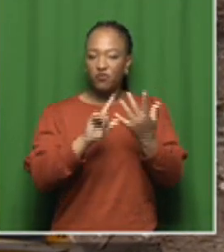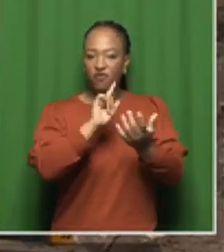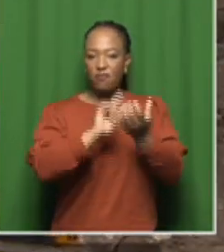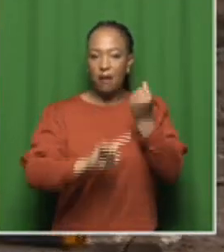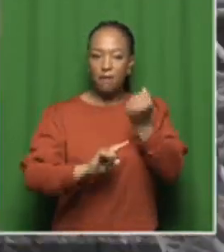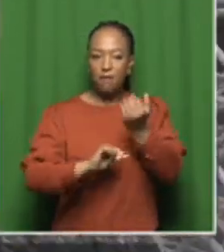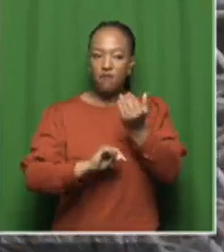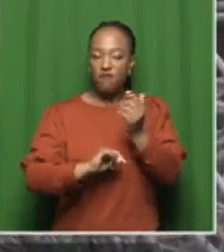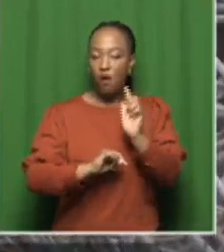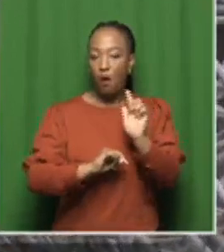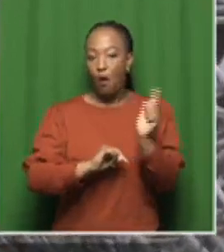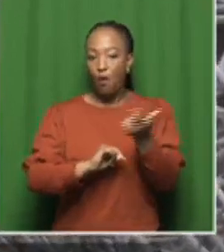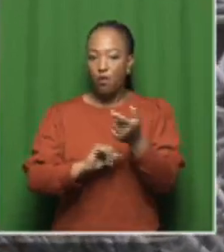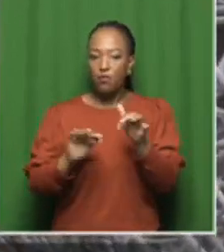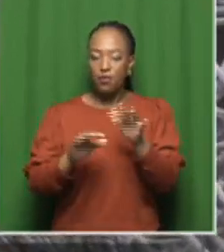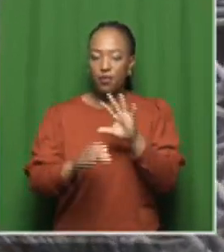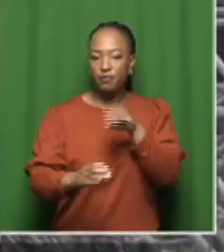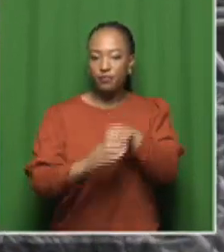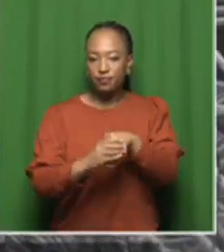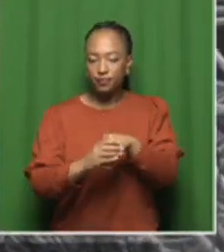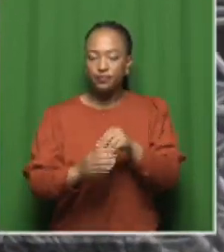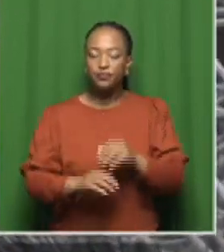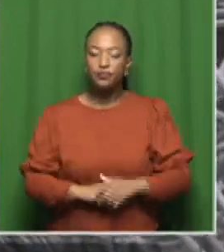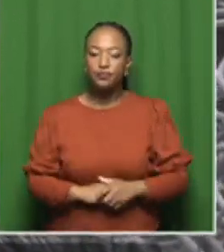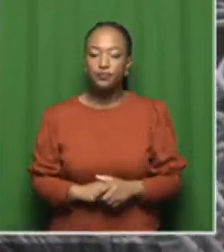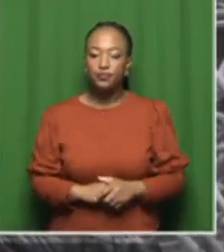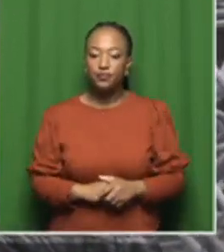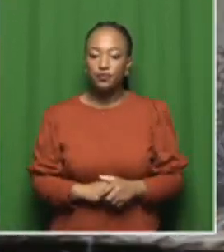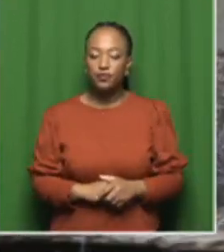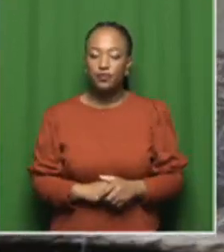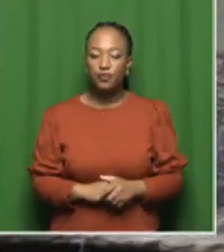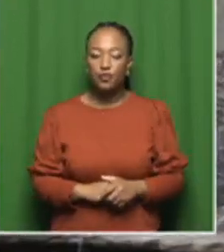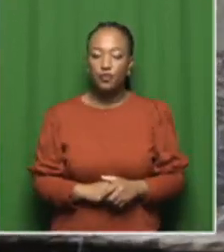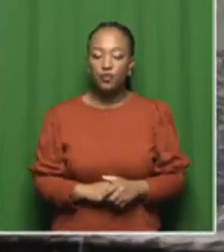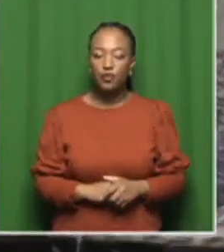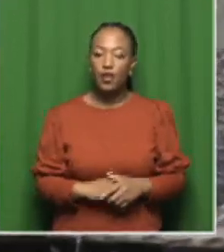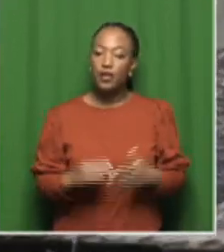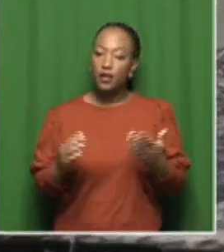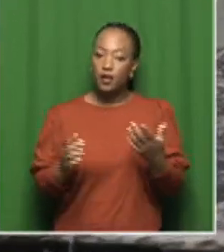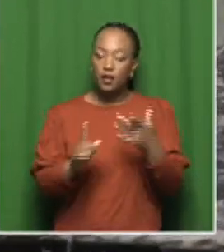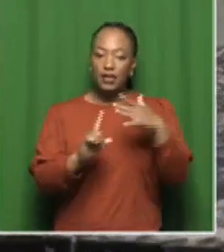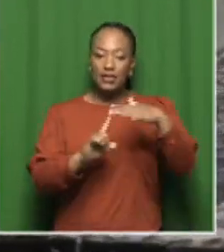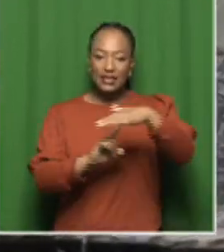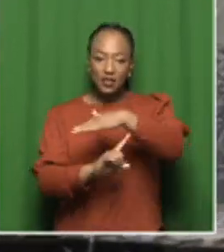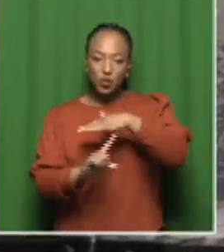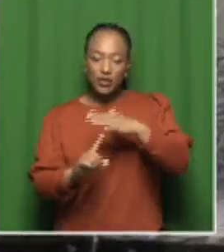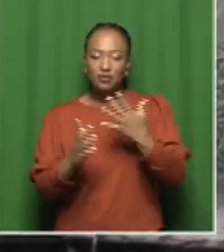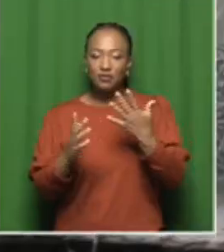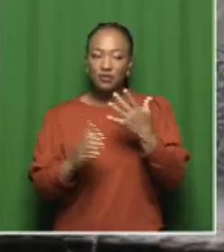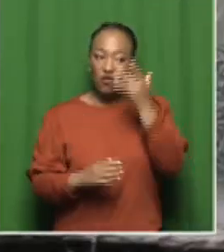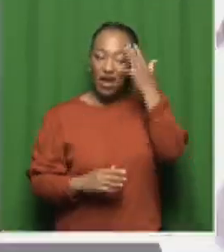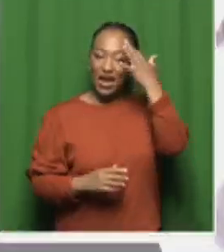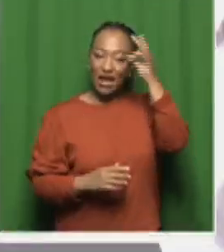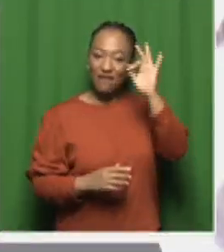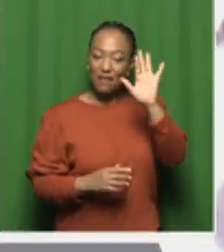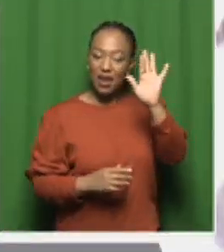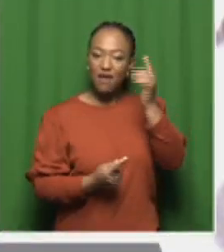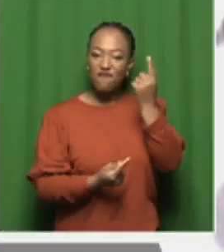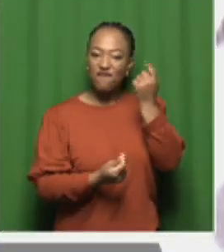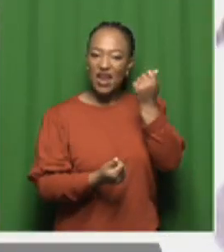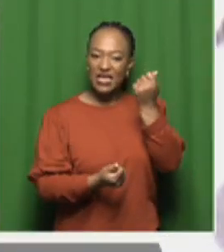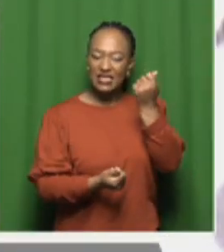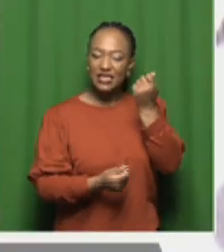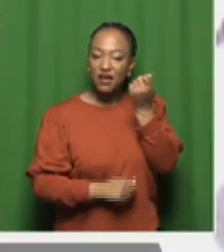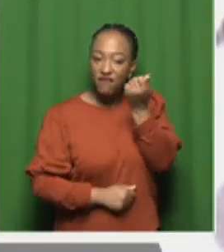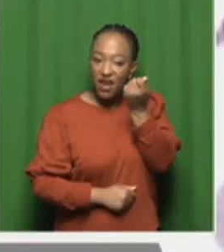all parties involved. In a situation where you have an overstretched public sector balance sheet, we all agree